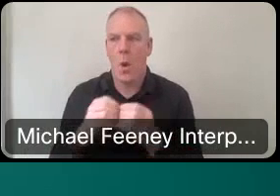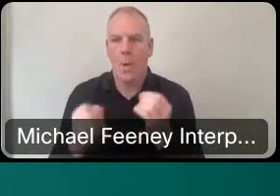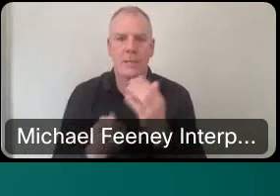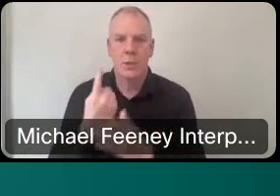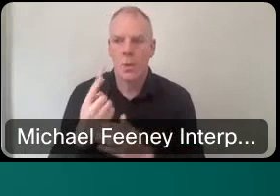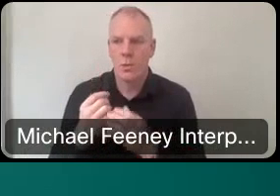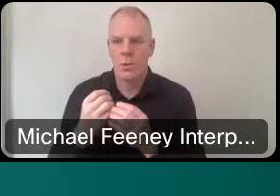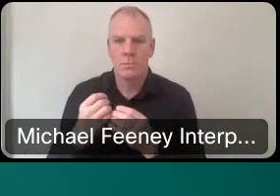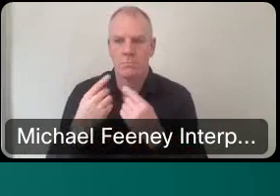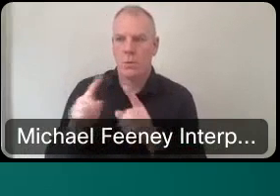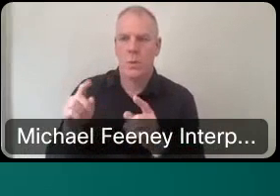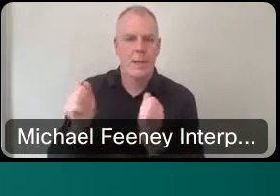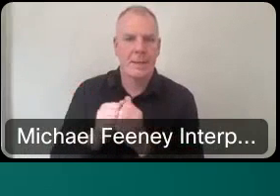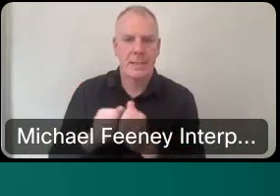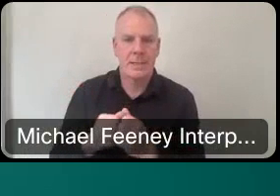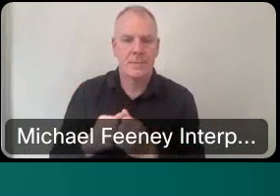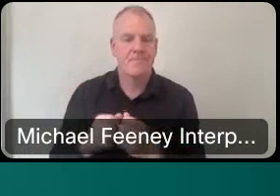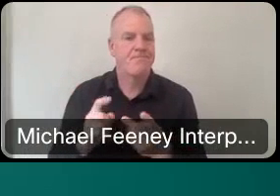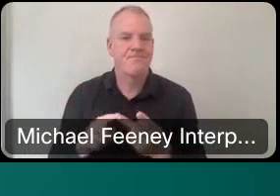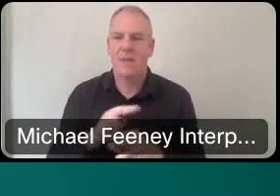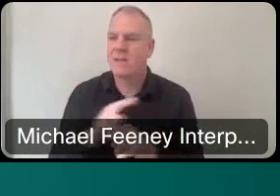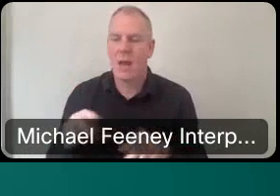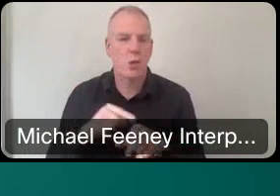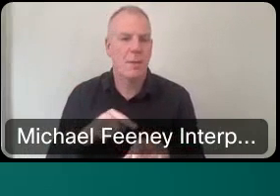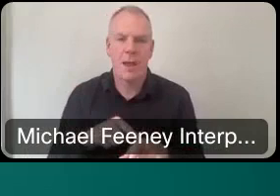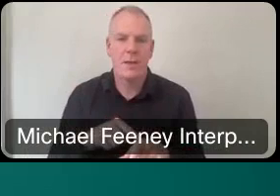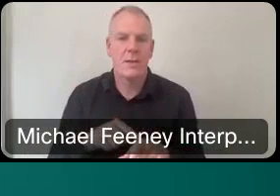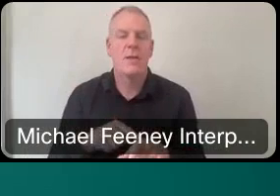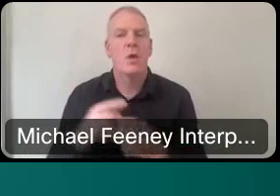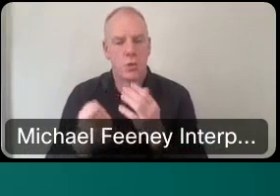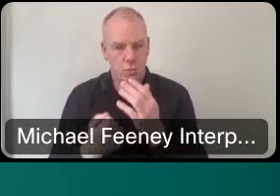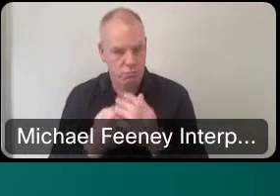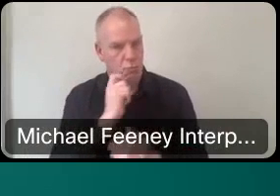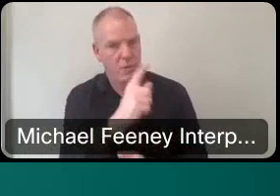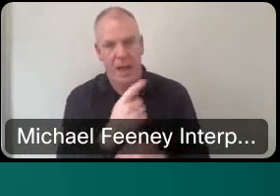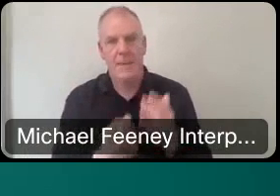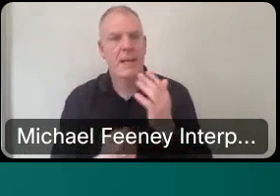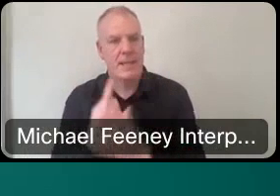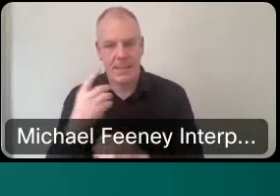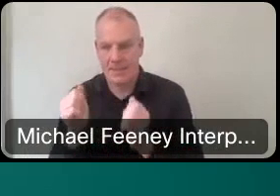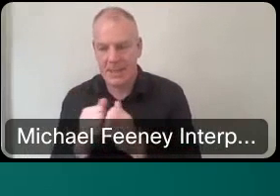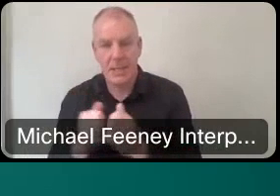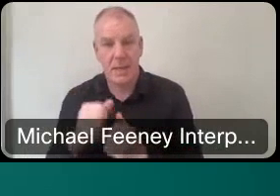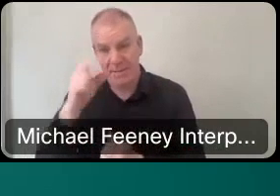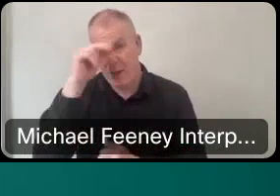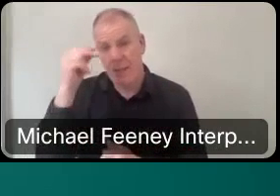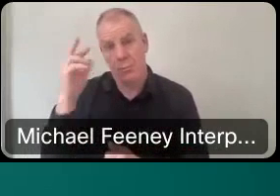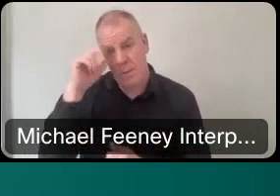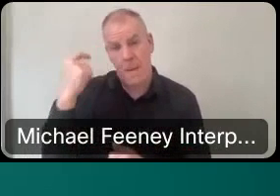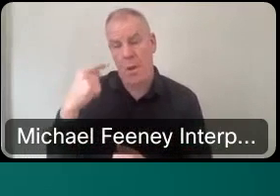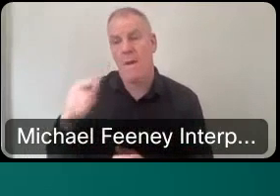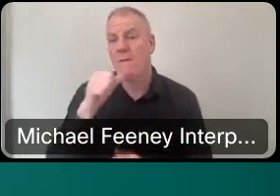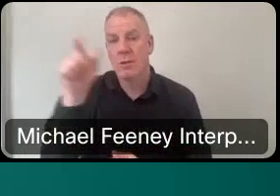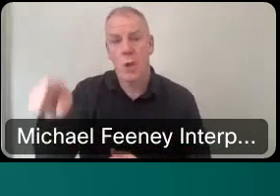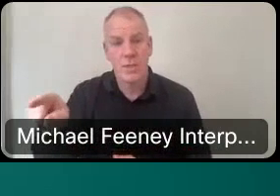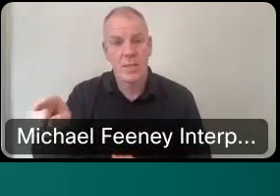meeting, non-compliant to hold a notifiable incident open disclosure meeting, and the example I gave where initially the patient